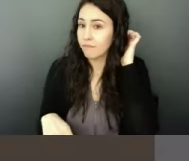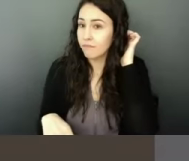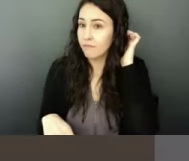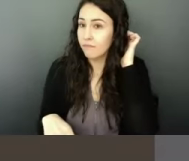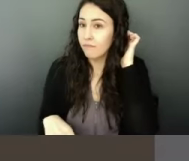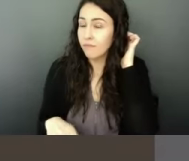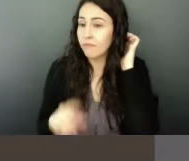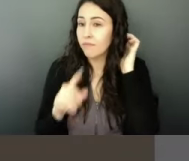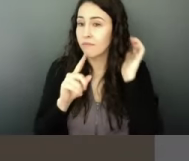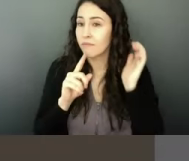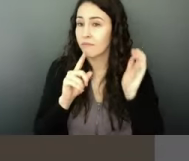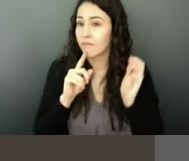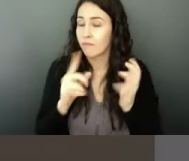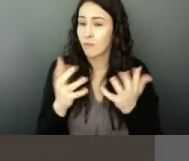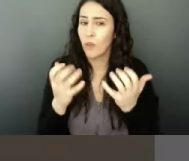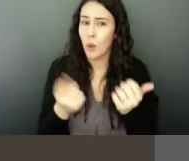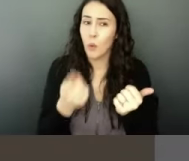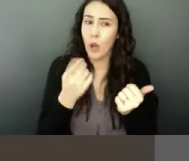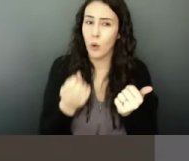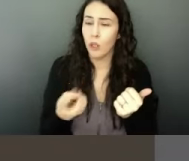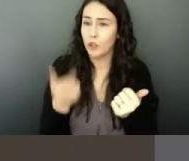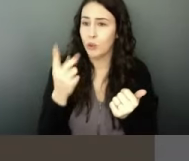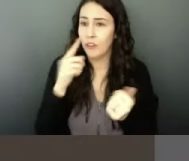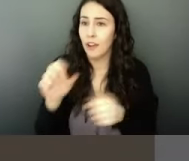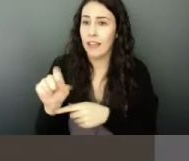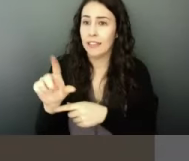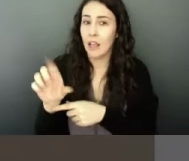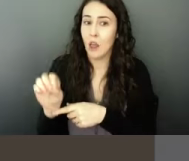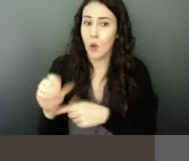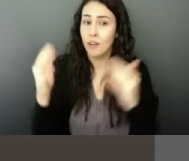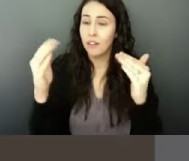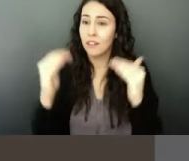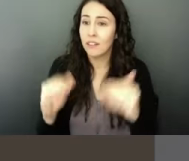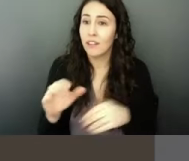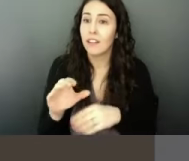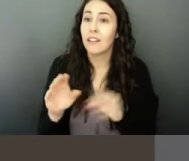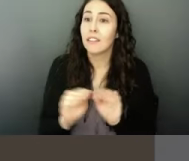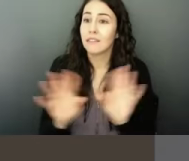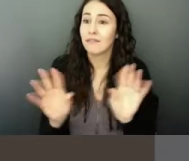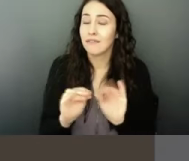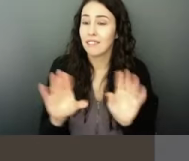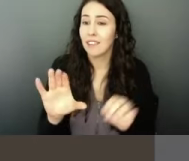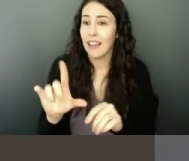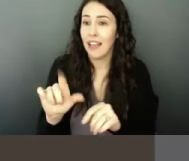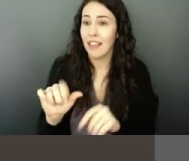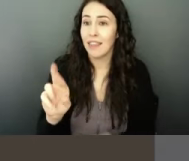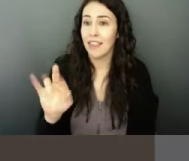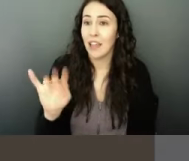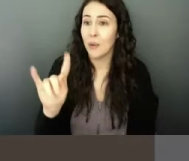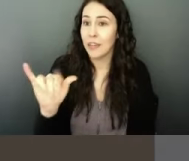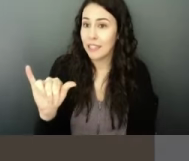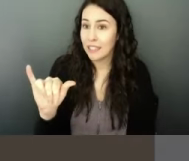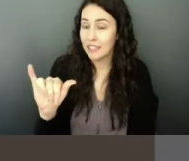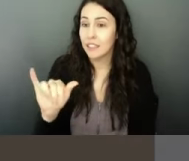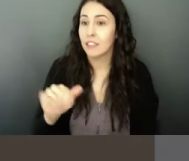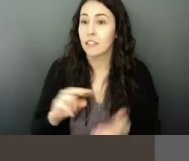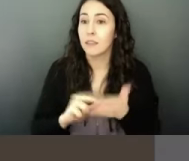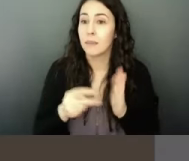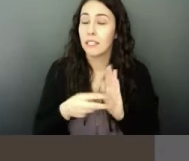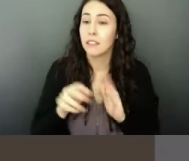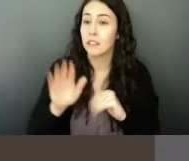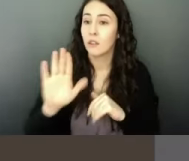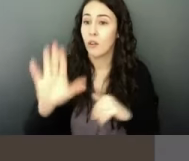SLOs for the class. The second one is clarity. And so that means that your expectations, as well as the tasks that you're having